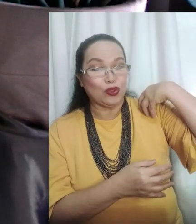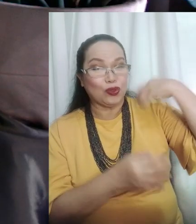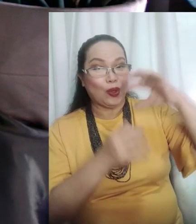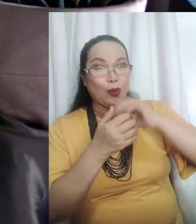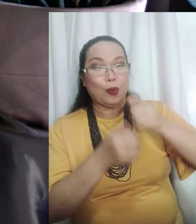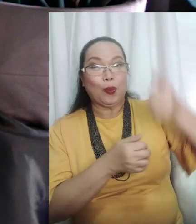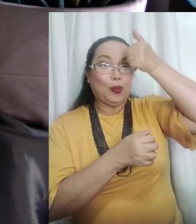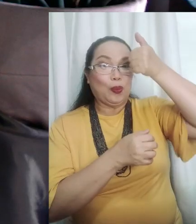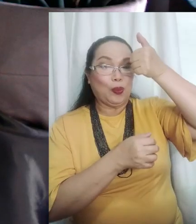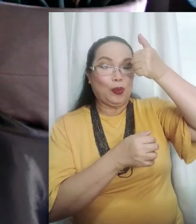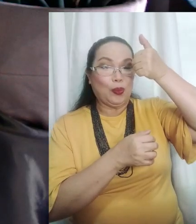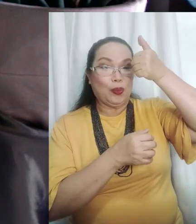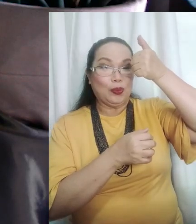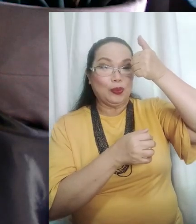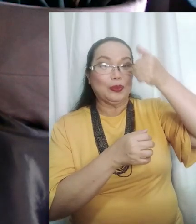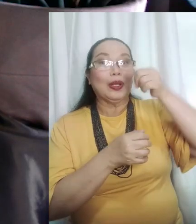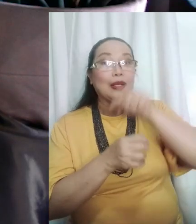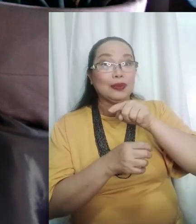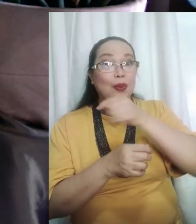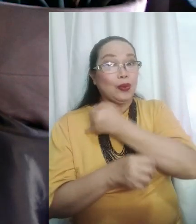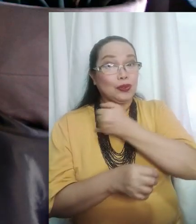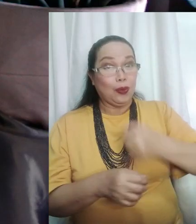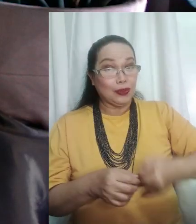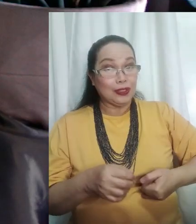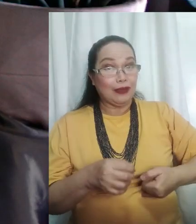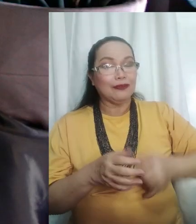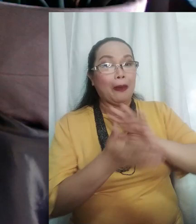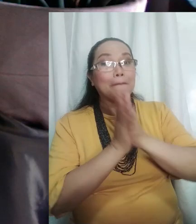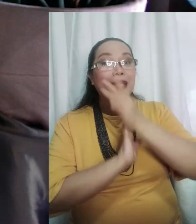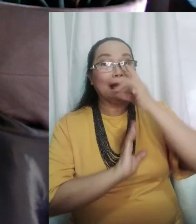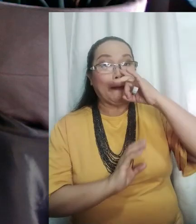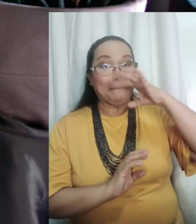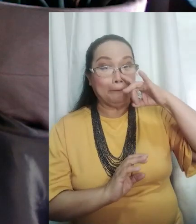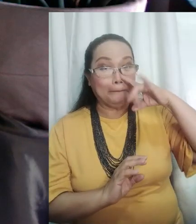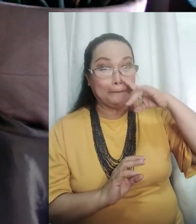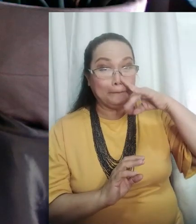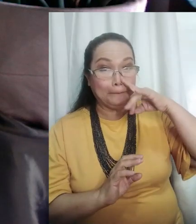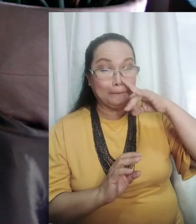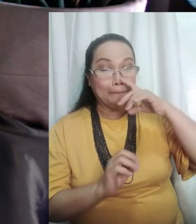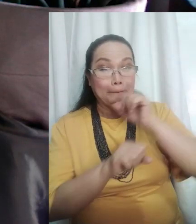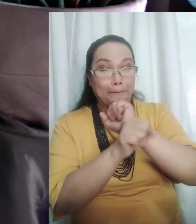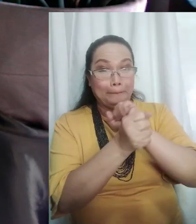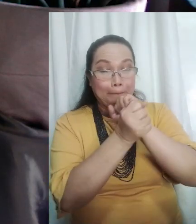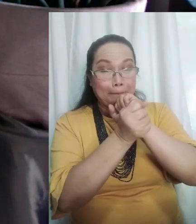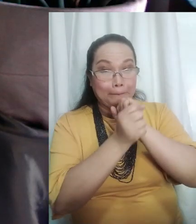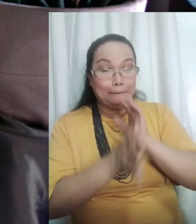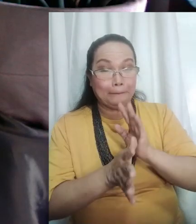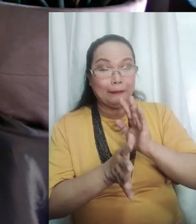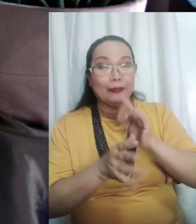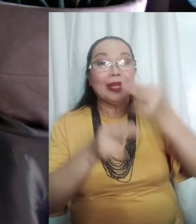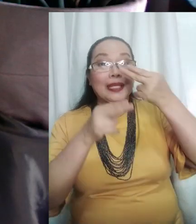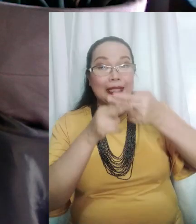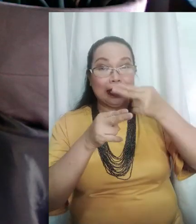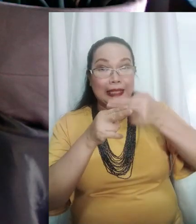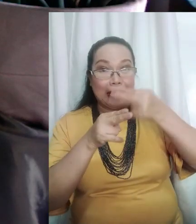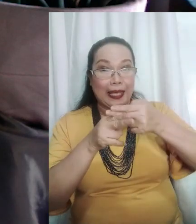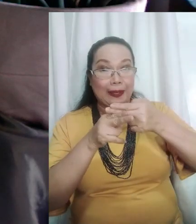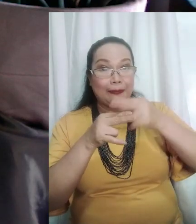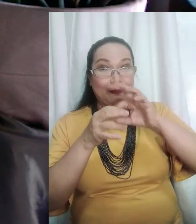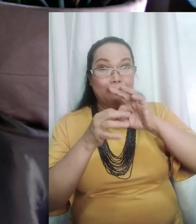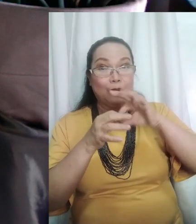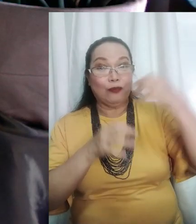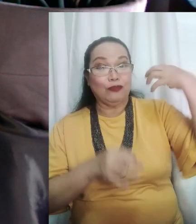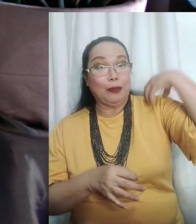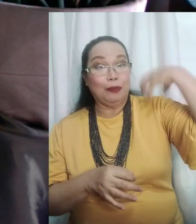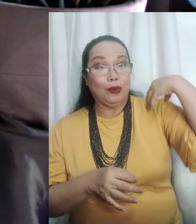Joseph's life now begins as a slave. Now, his master's name was Potiphar. That's why we titled this